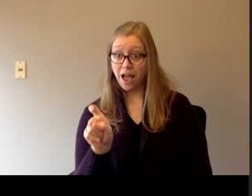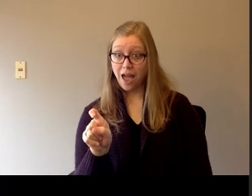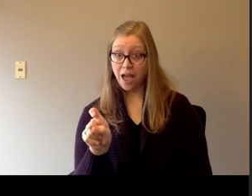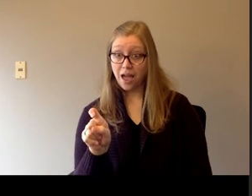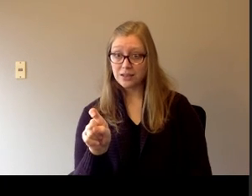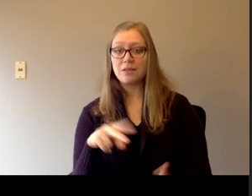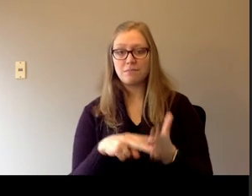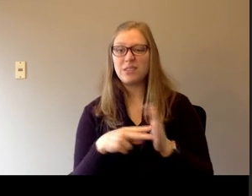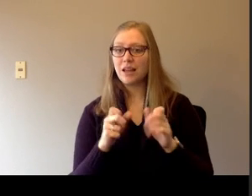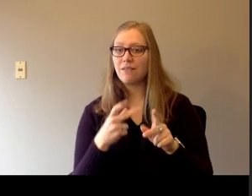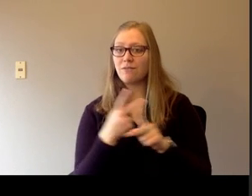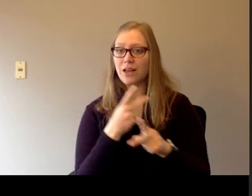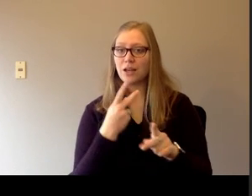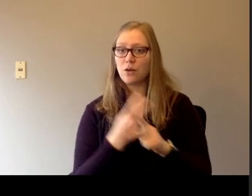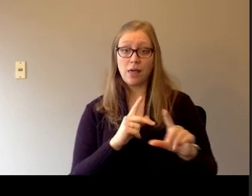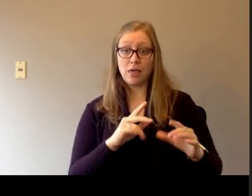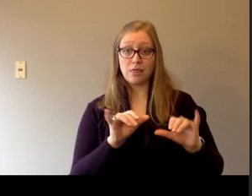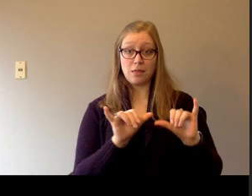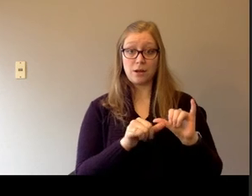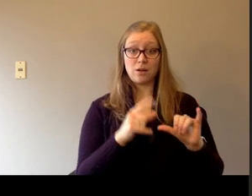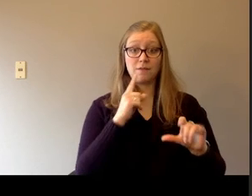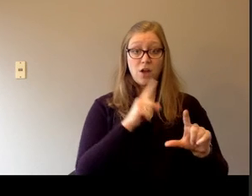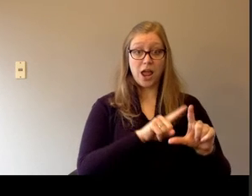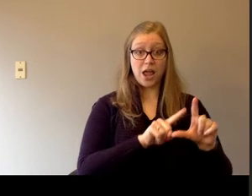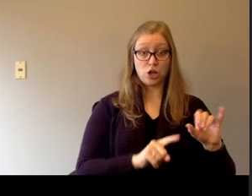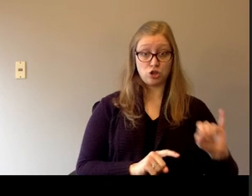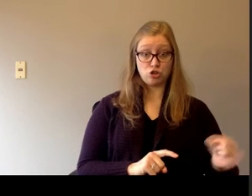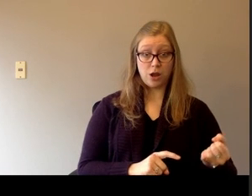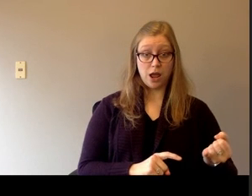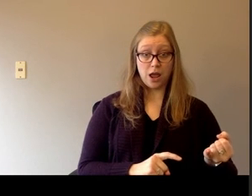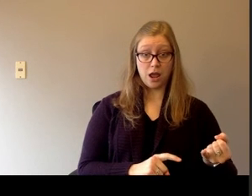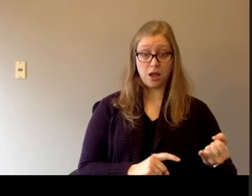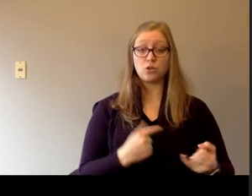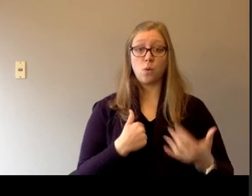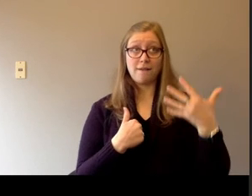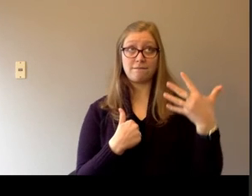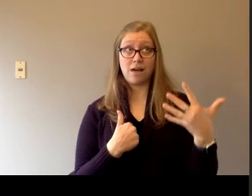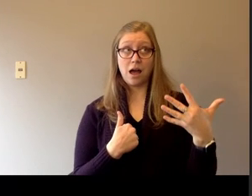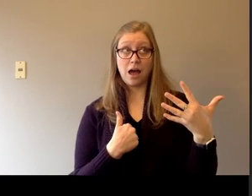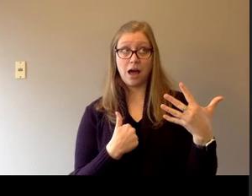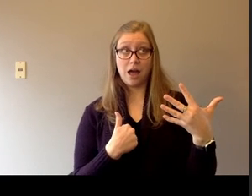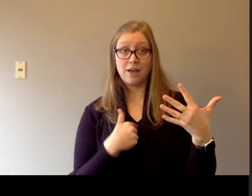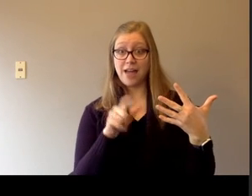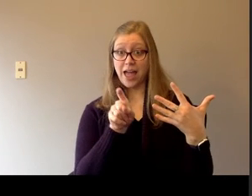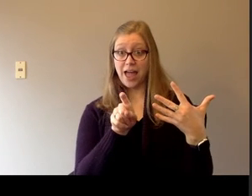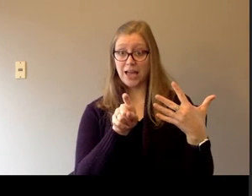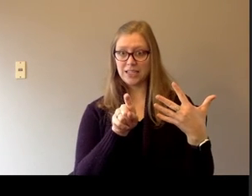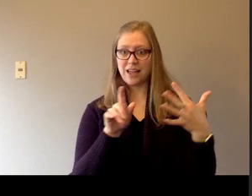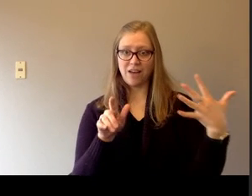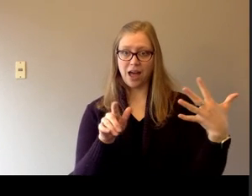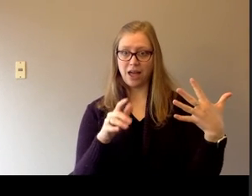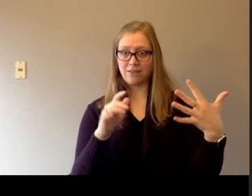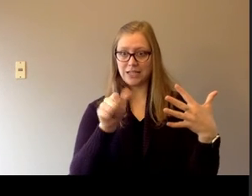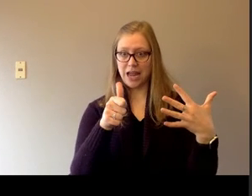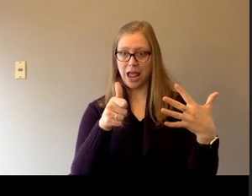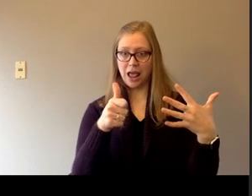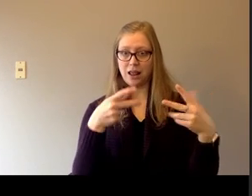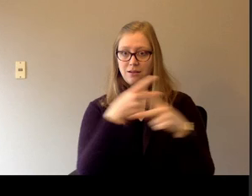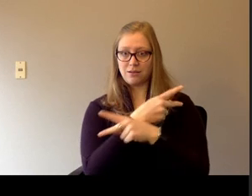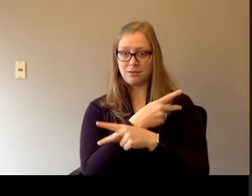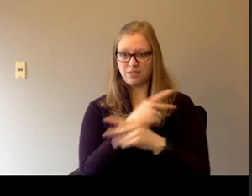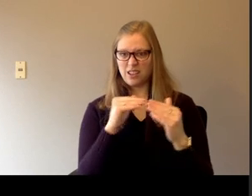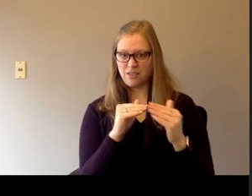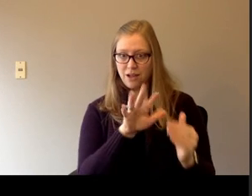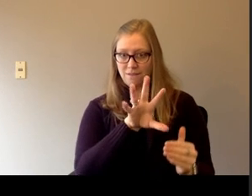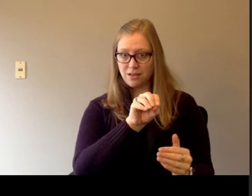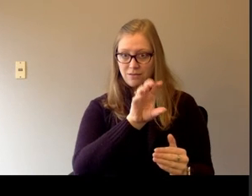measure of angle J is going to be, if I multiply 5 by 10, so that's 50, plus